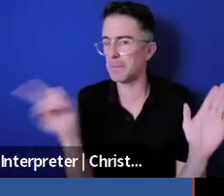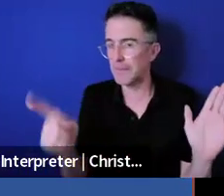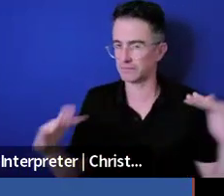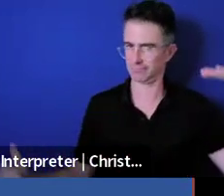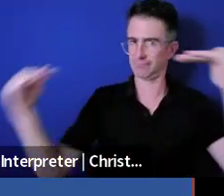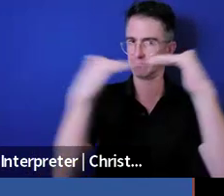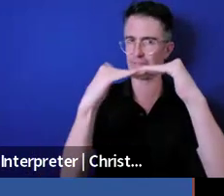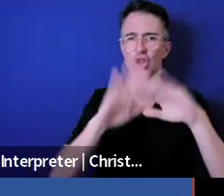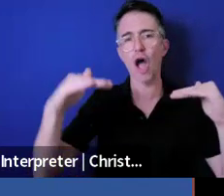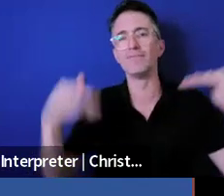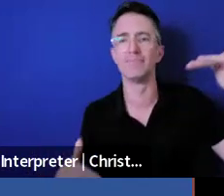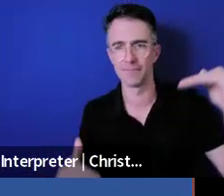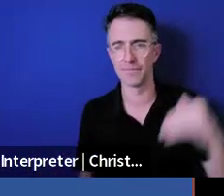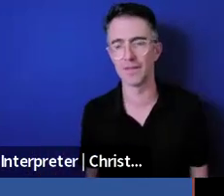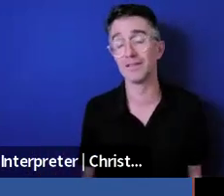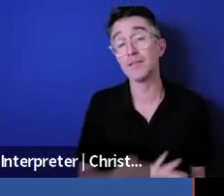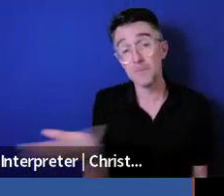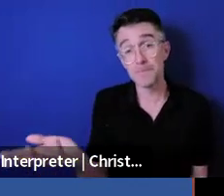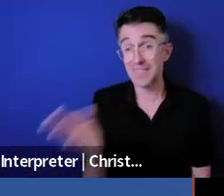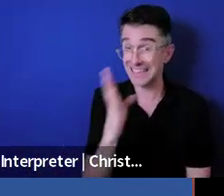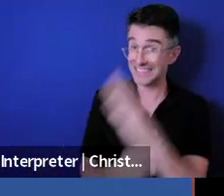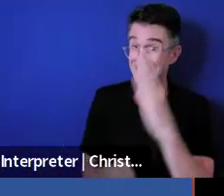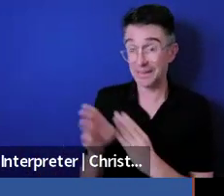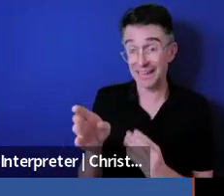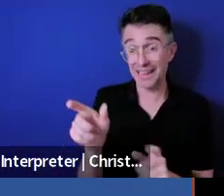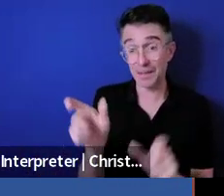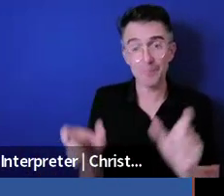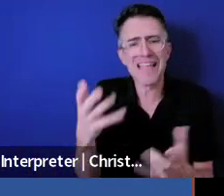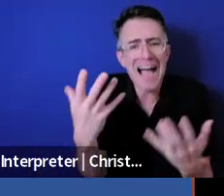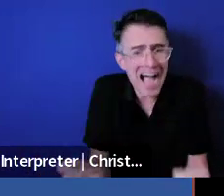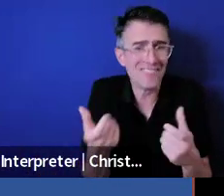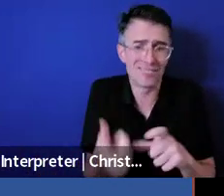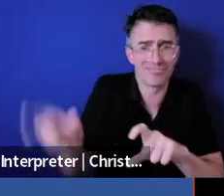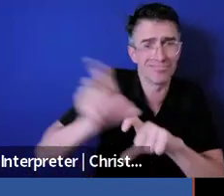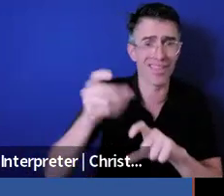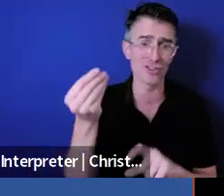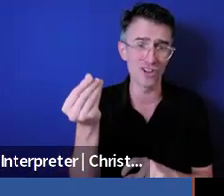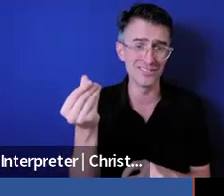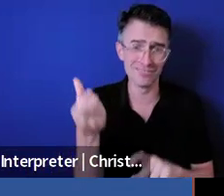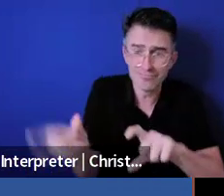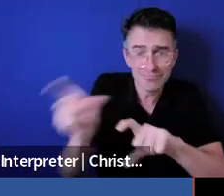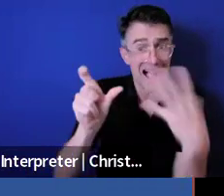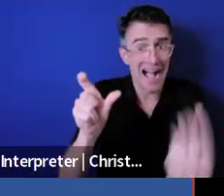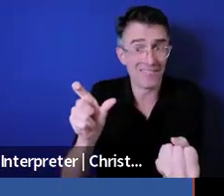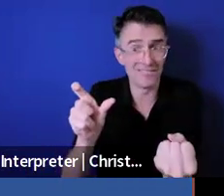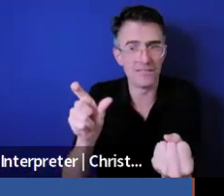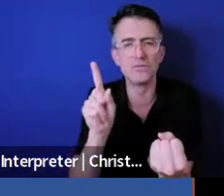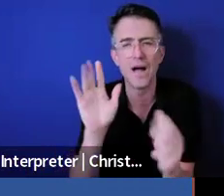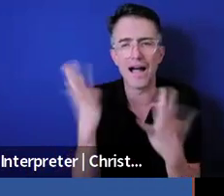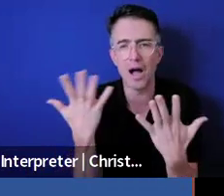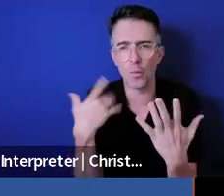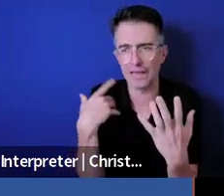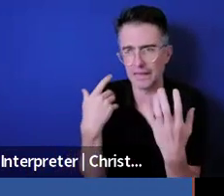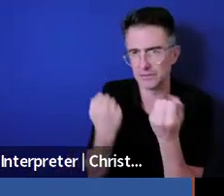be tackled and covered. But this is not 15% of the population that we hear